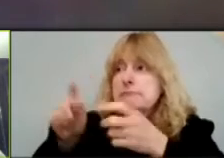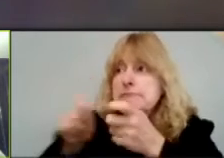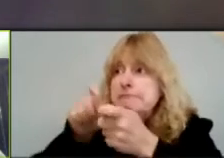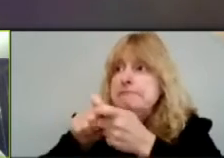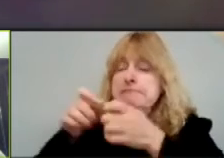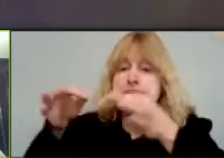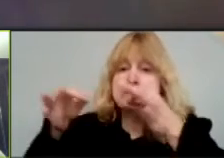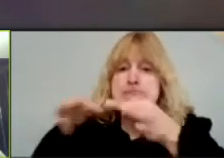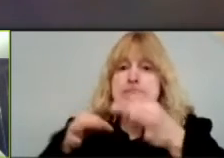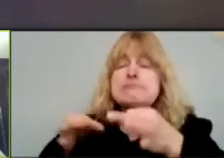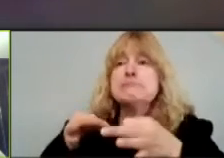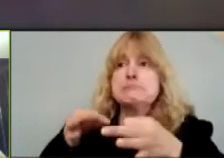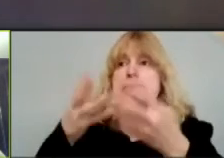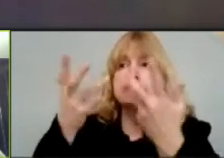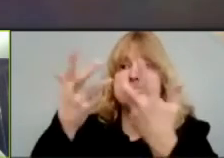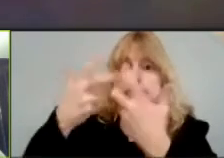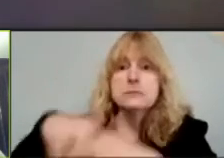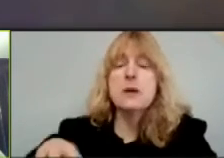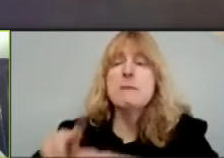faster than the plans and